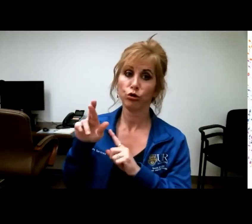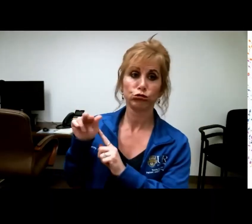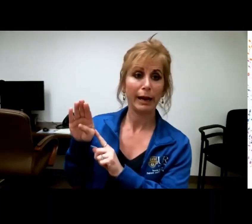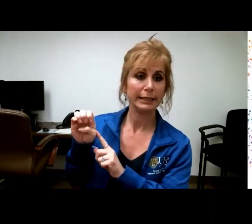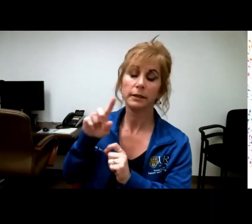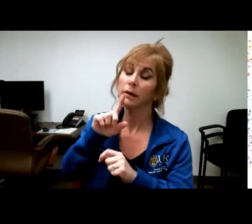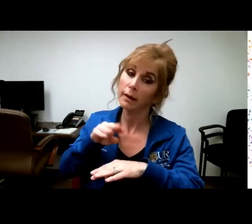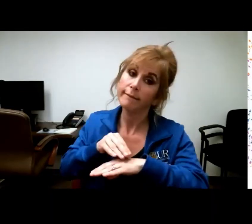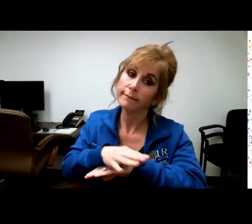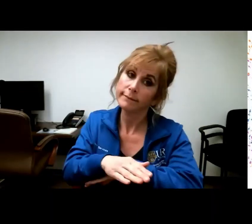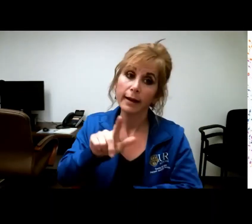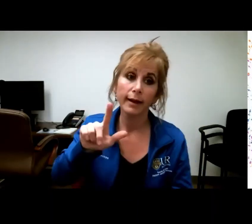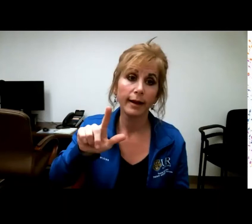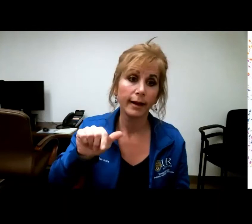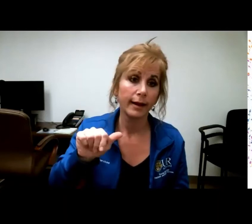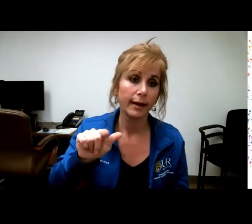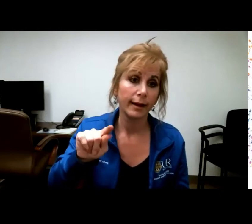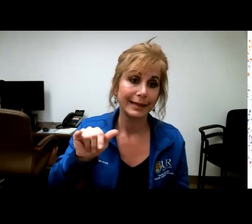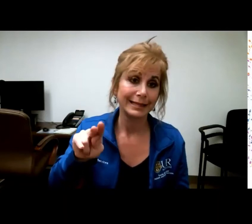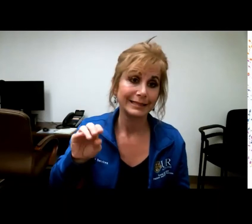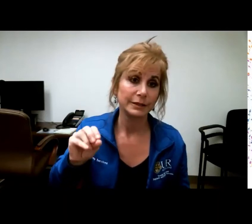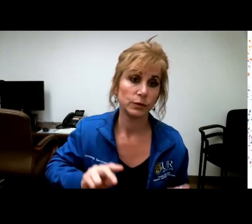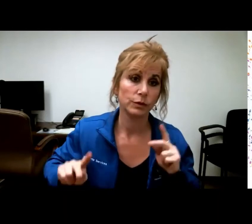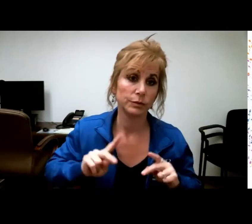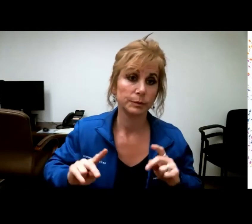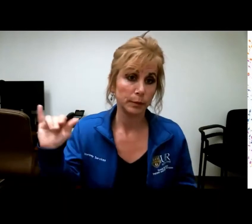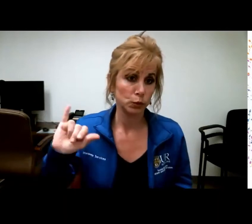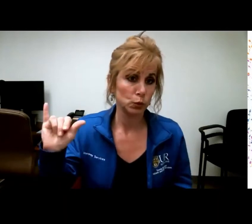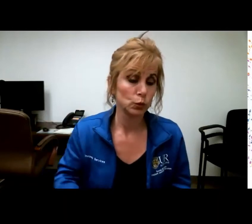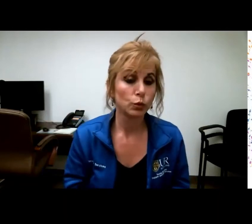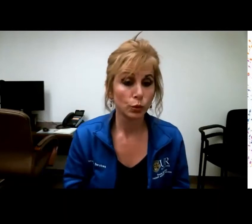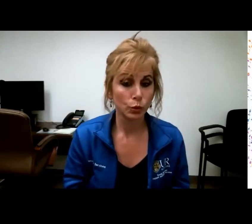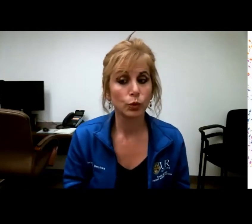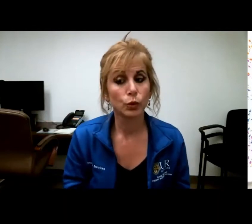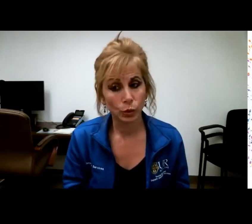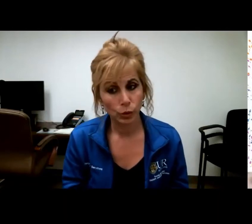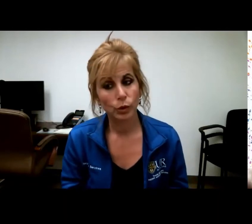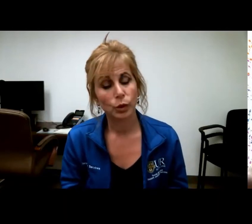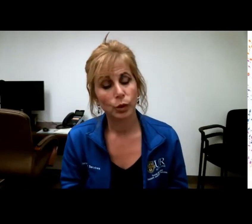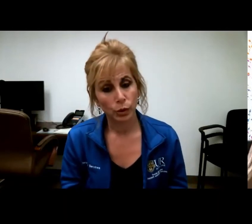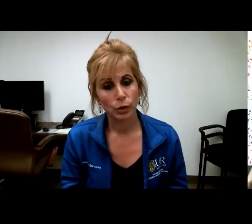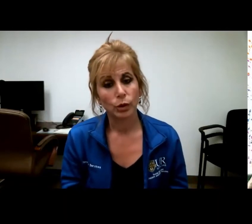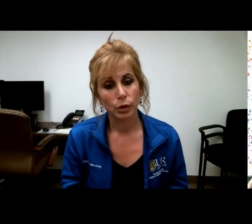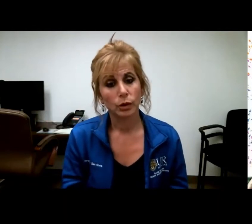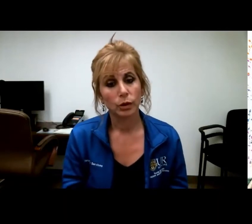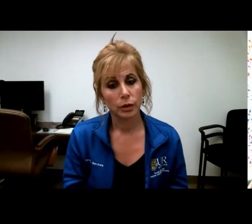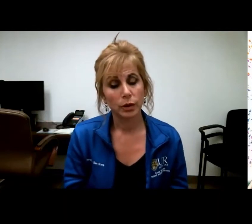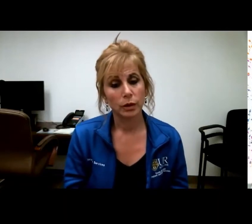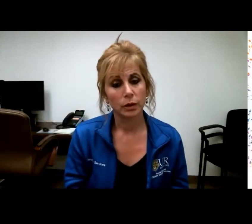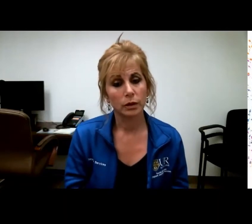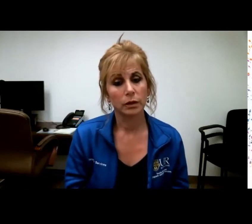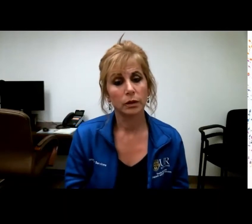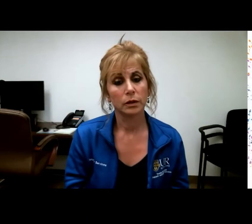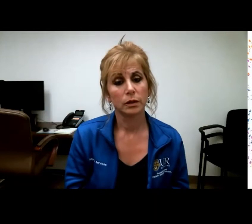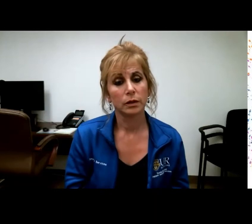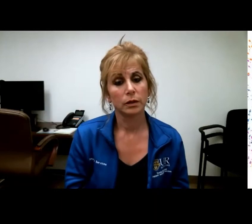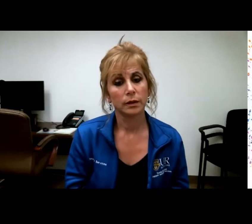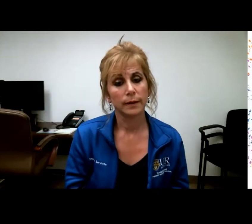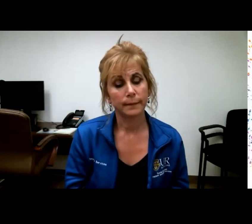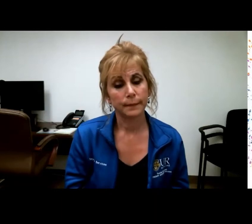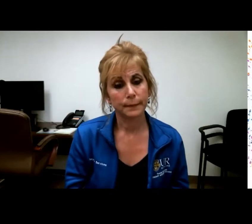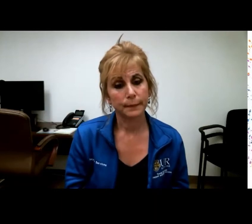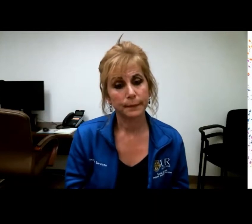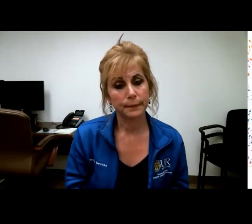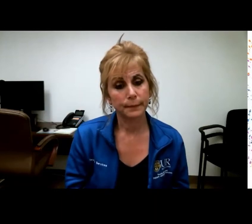We tend to call it colorism more than racism. I think it has other implications in this context in the US.